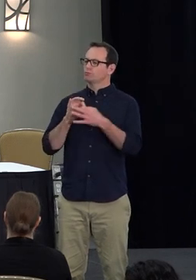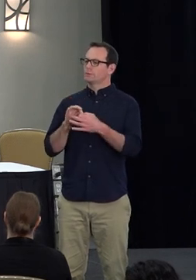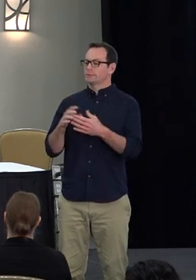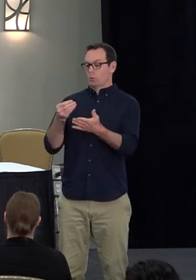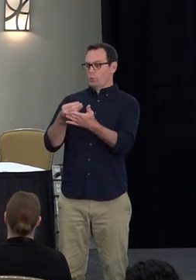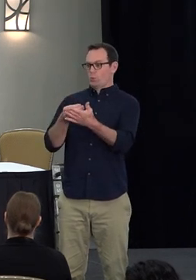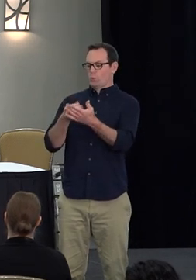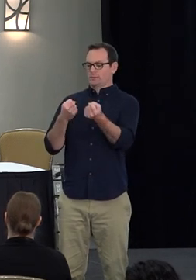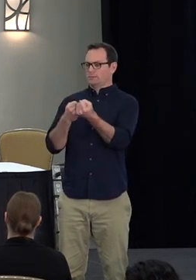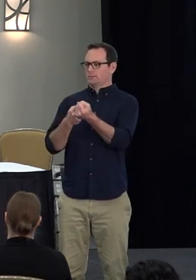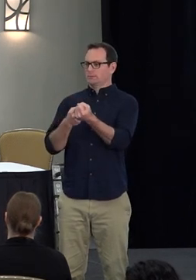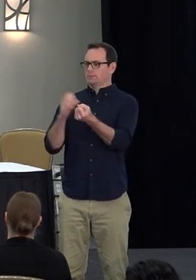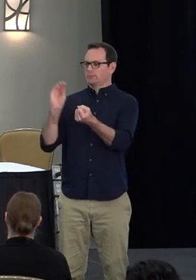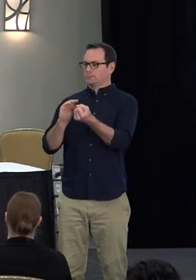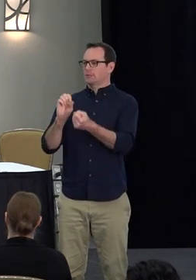subsidies.